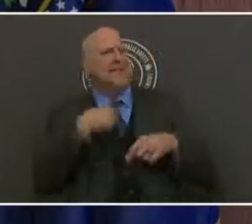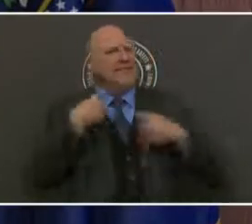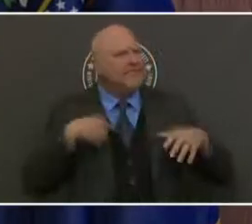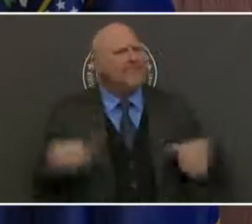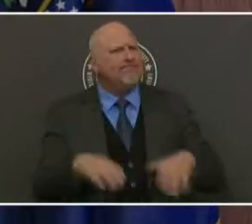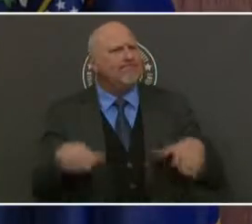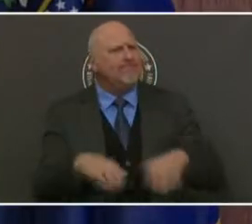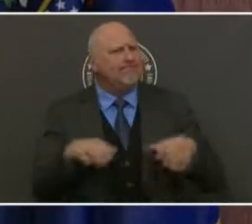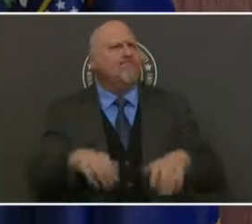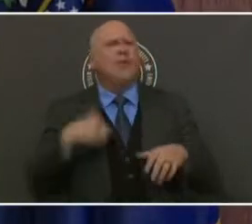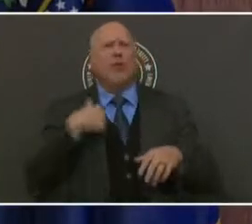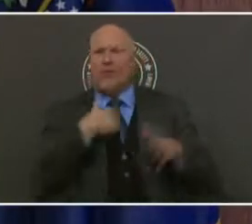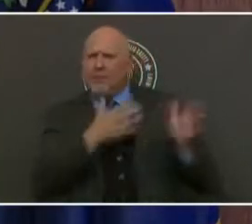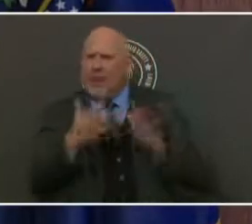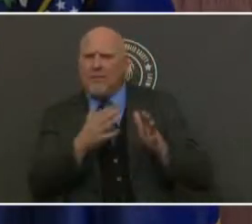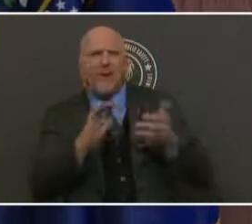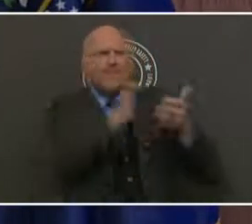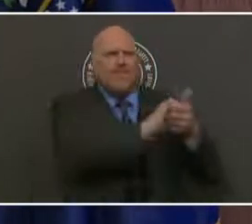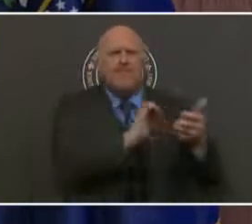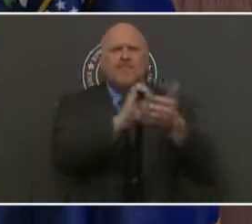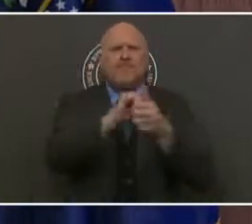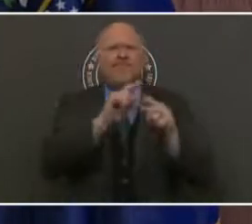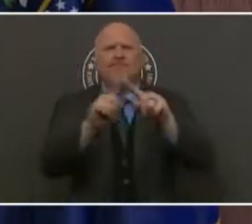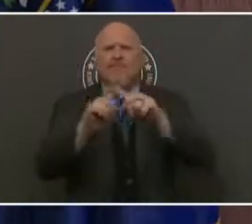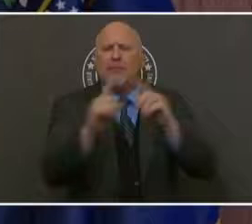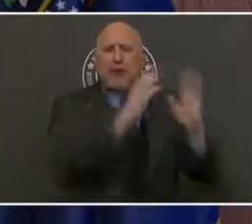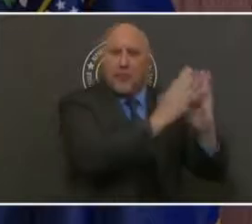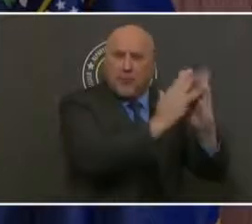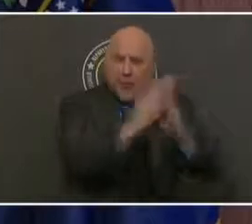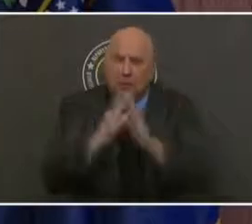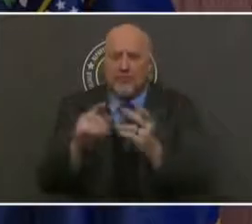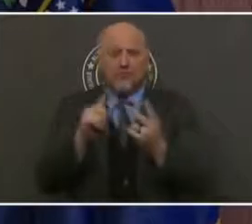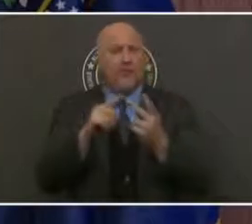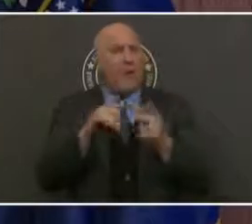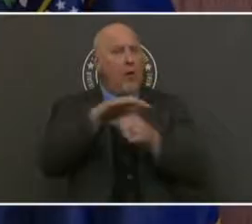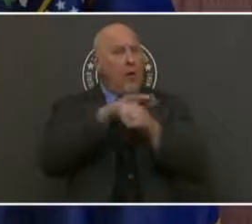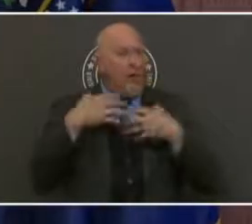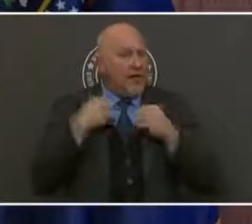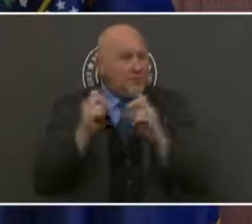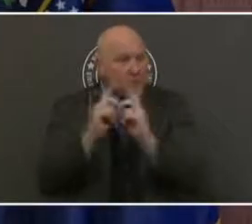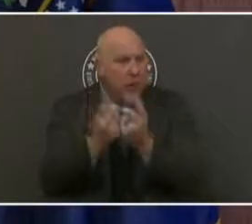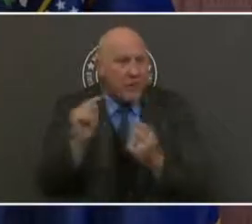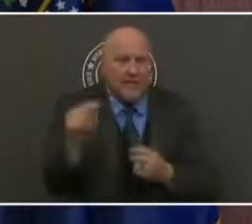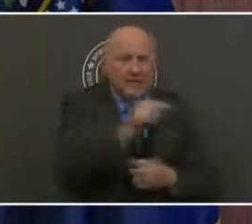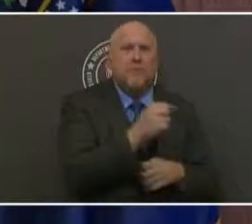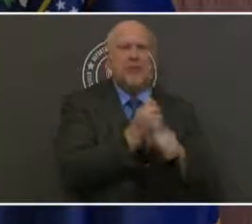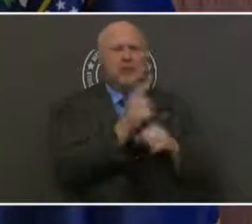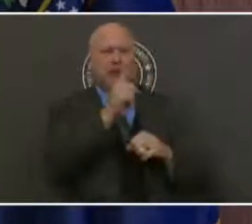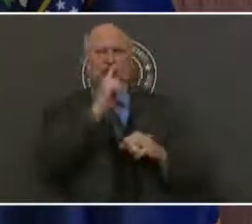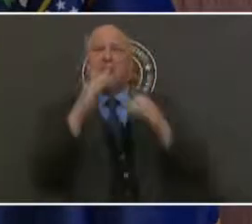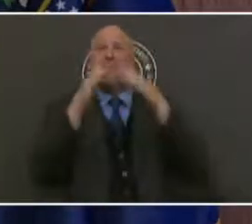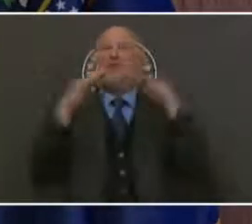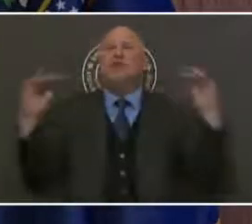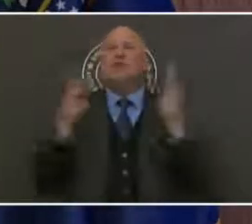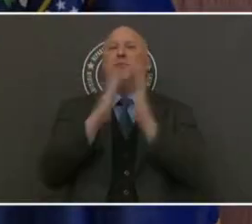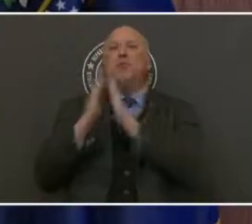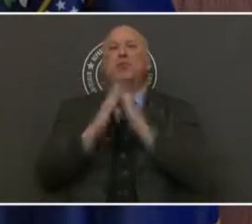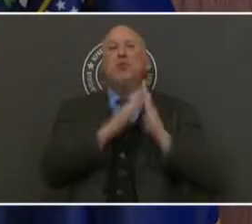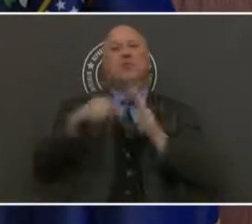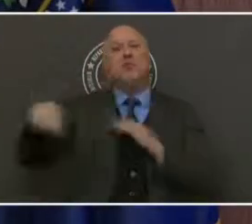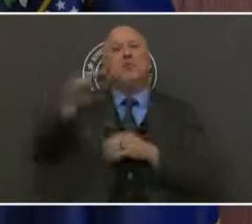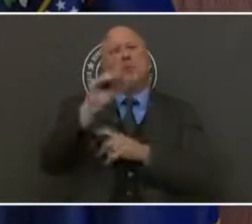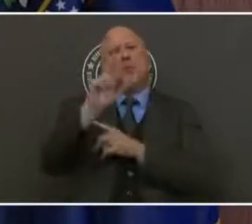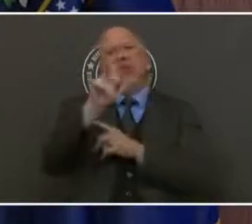communities to help our multicultural communities to get vaccinated, because there had been some disparities and gaps